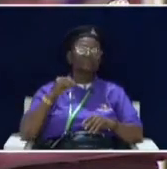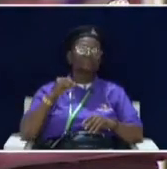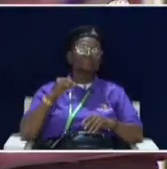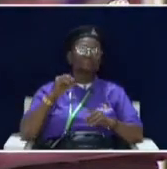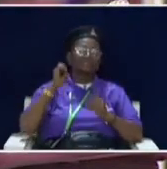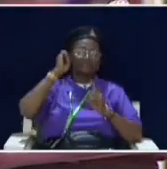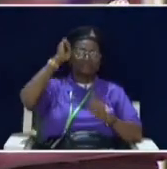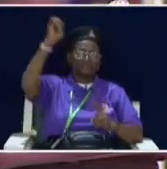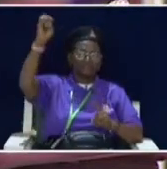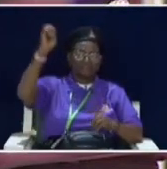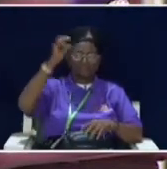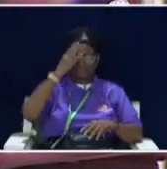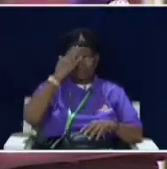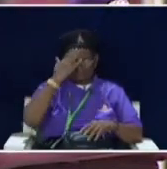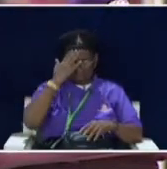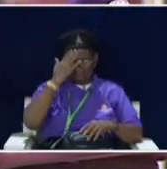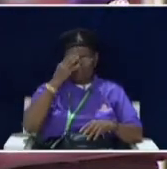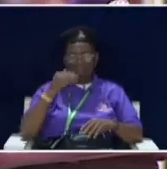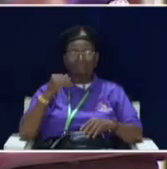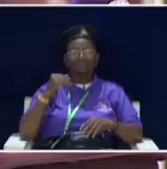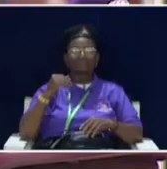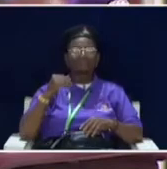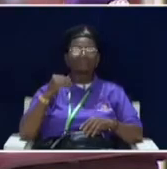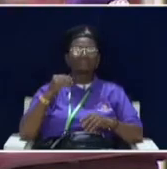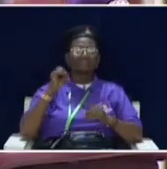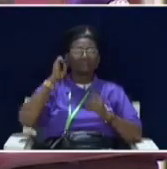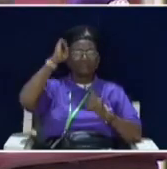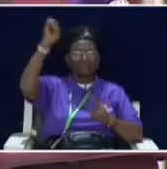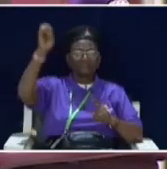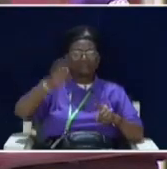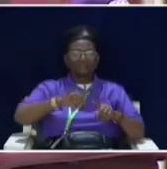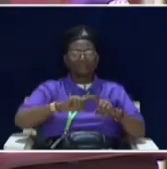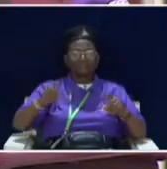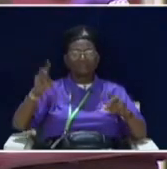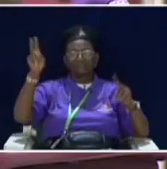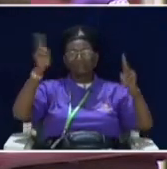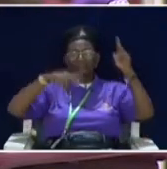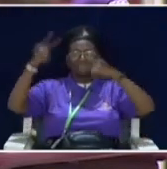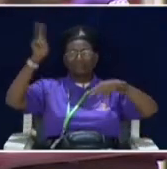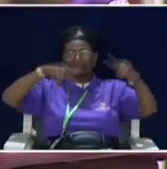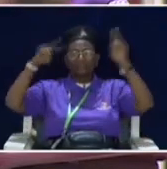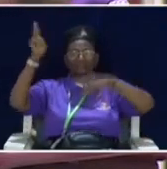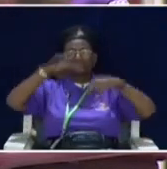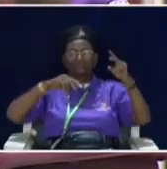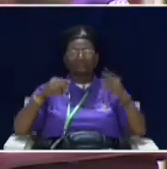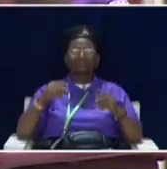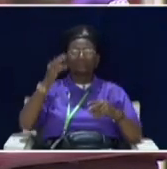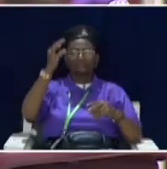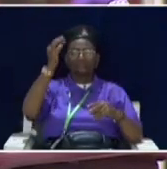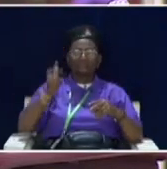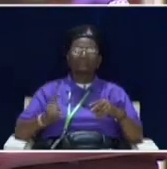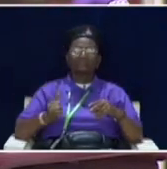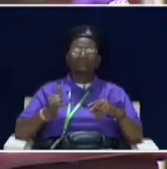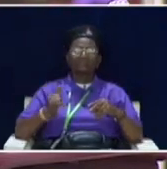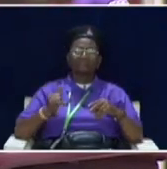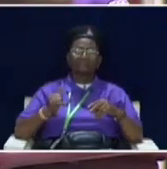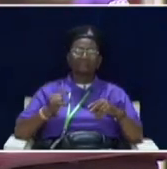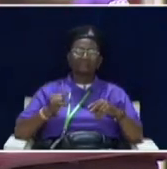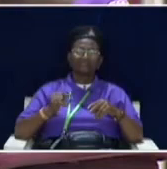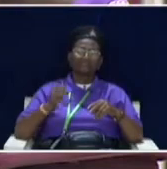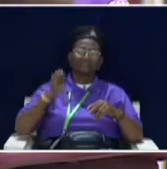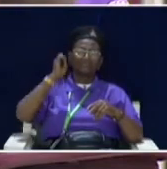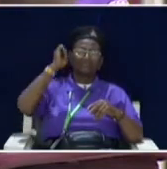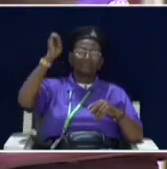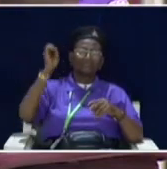he knows, omo, he delivers violently, o ti pagba yan la, he brings you